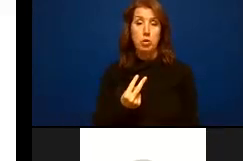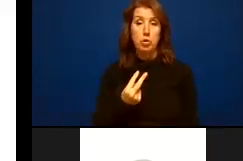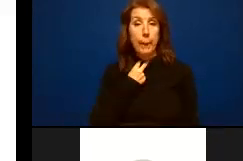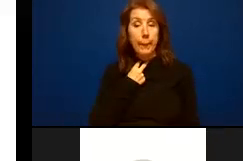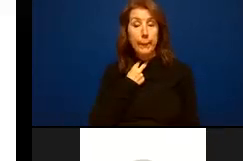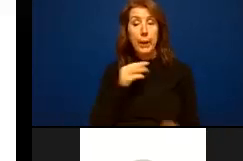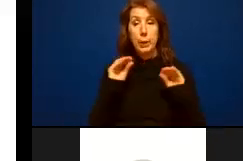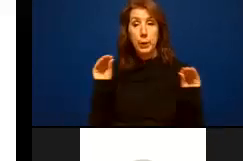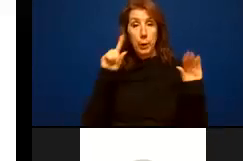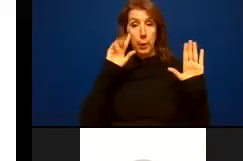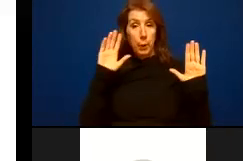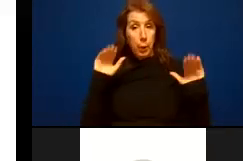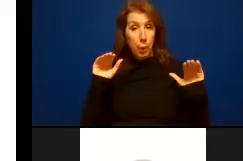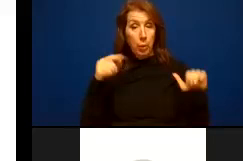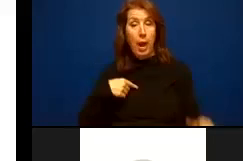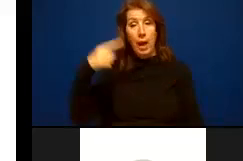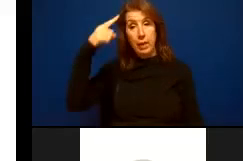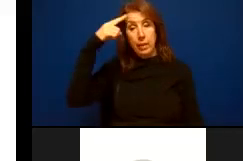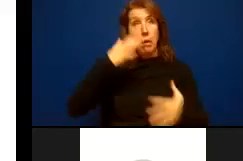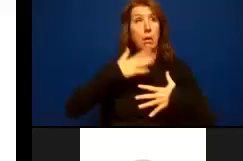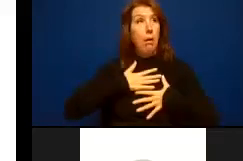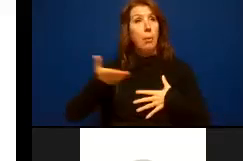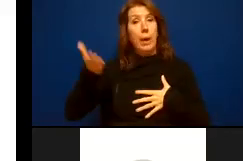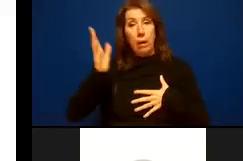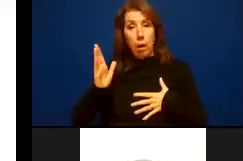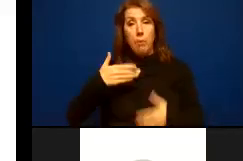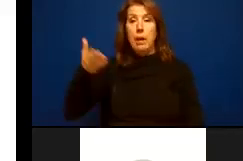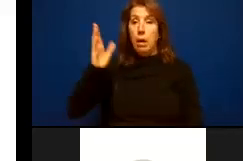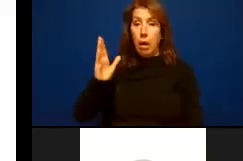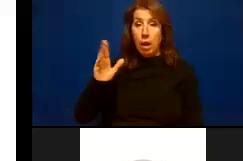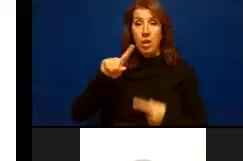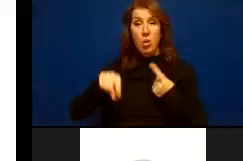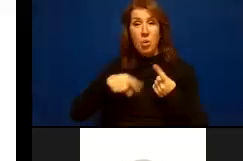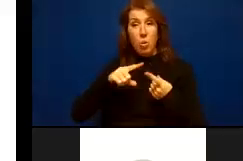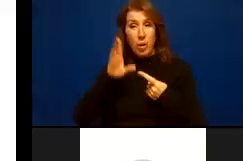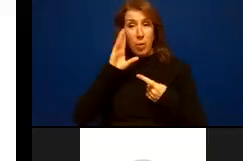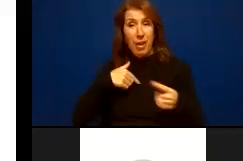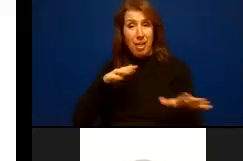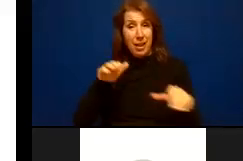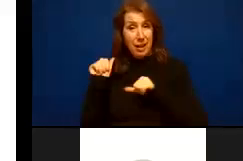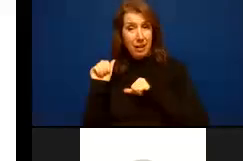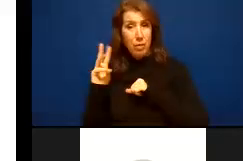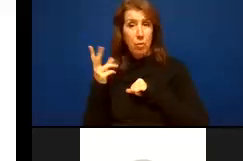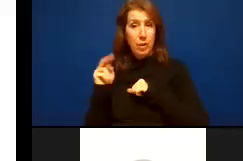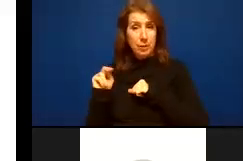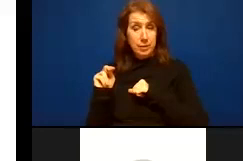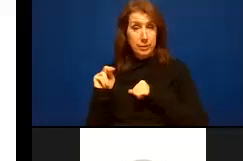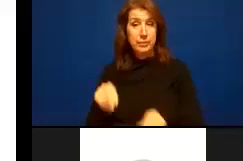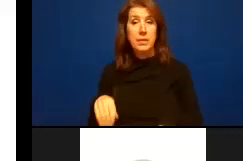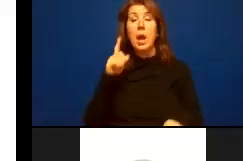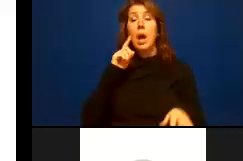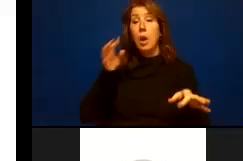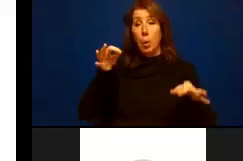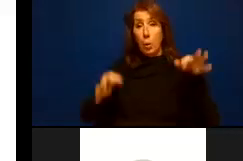hope. I thought, oh God, when am I ever going to leave here? And at the hearing in district